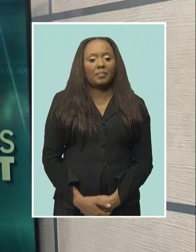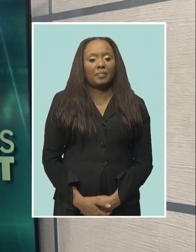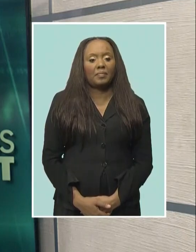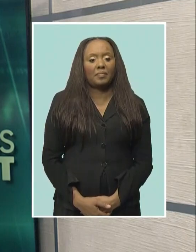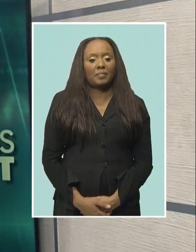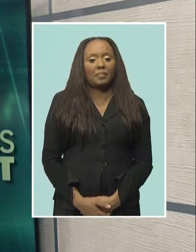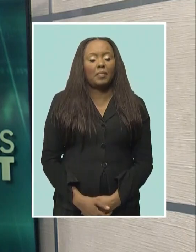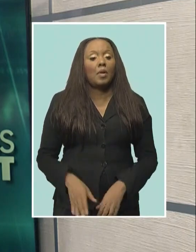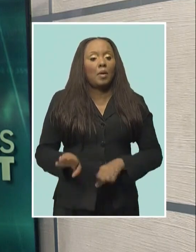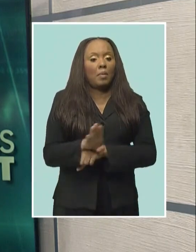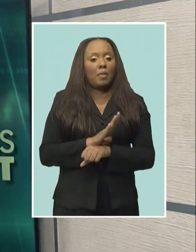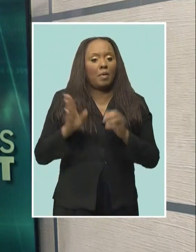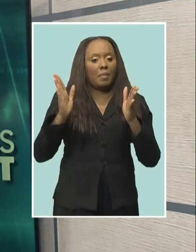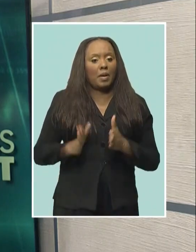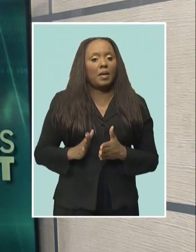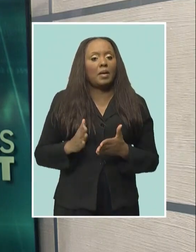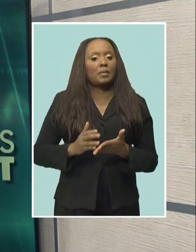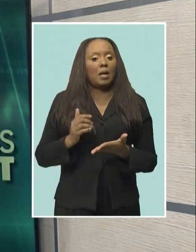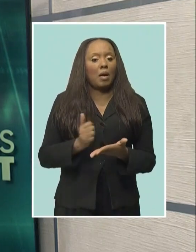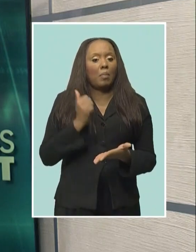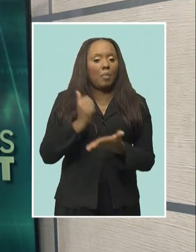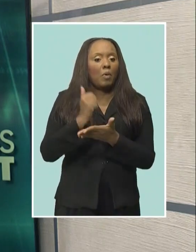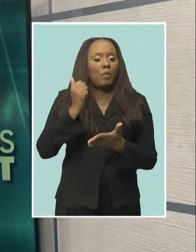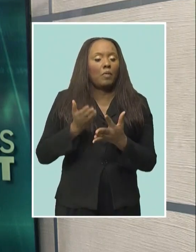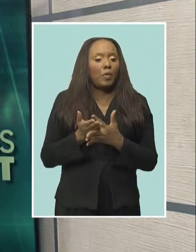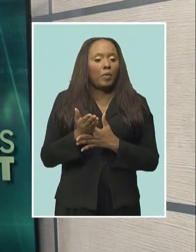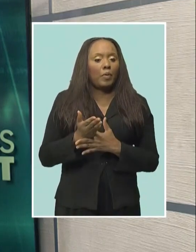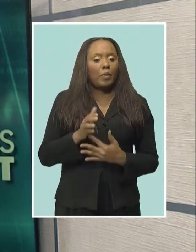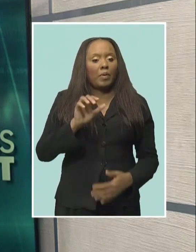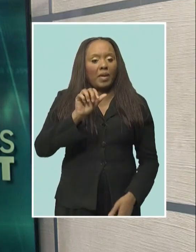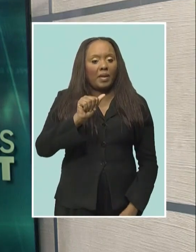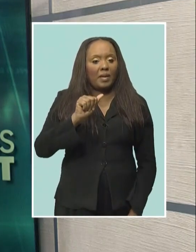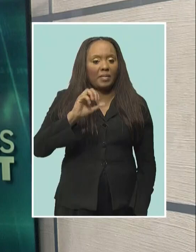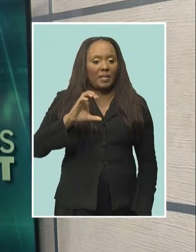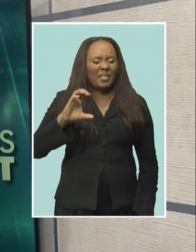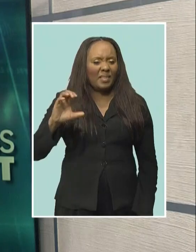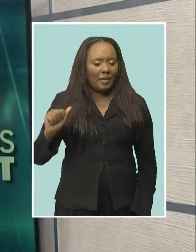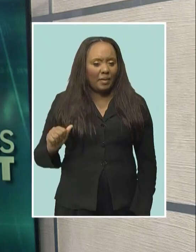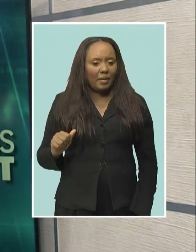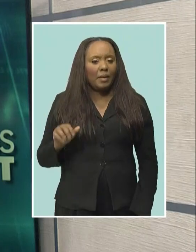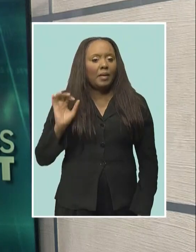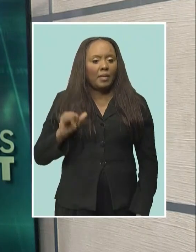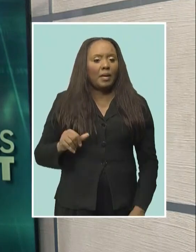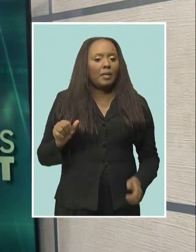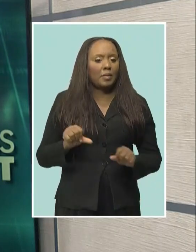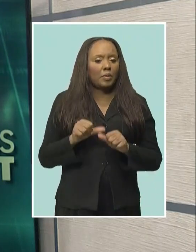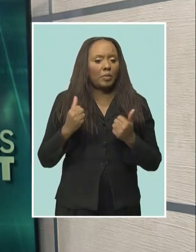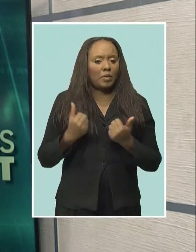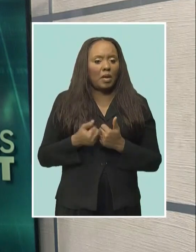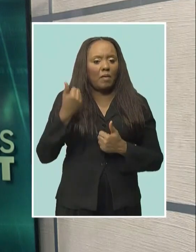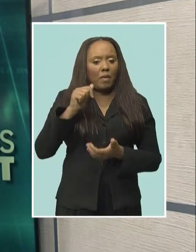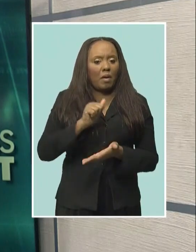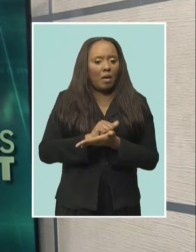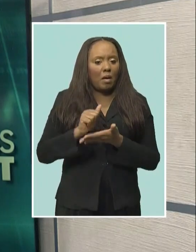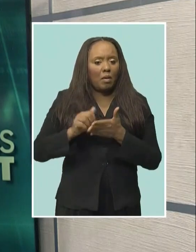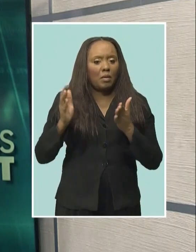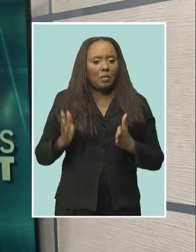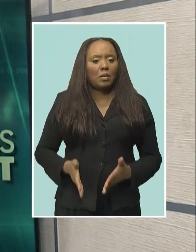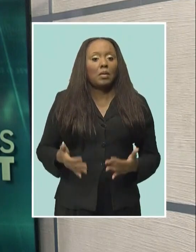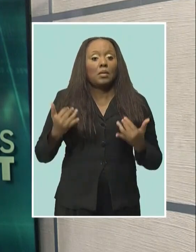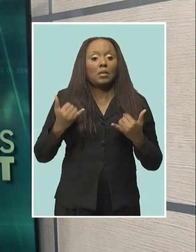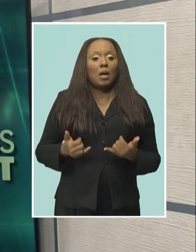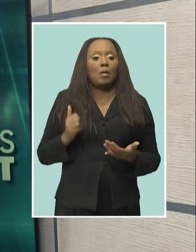Barbadians accredited by the ACCA, the Association of Chartered Certified Accountants, now have a stamp of approval from the Barbados